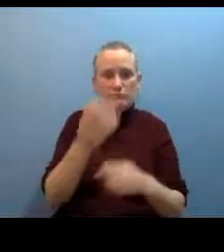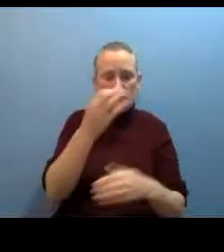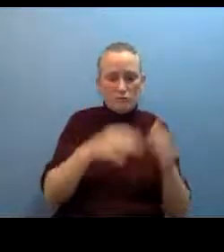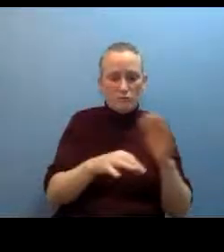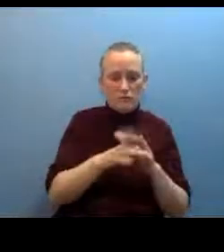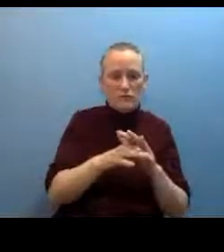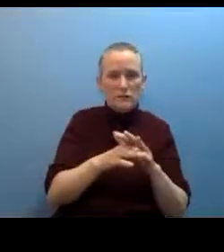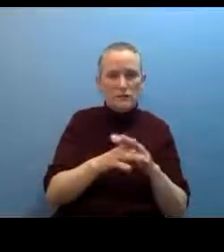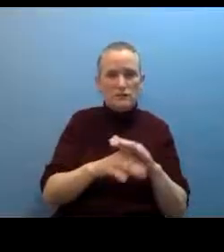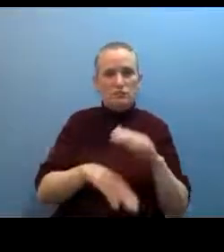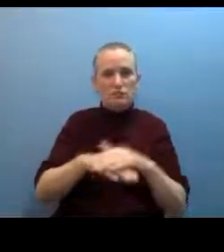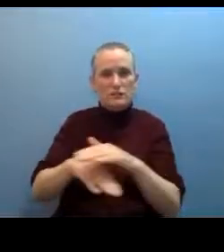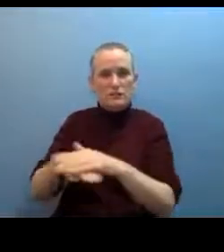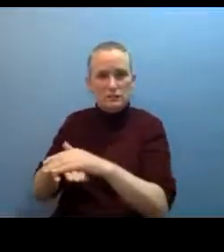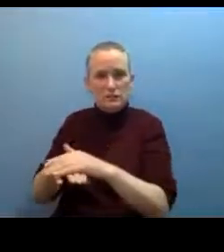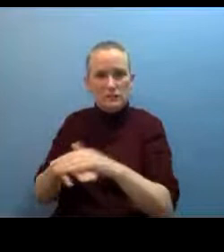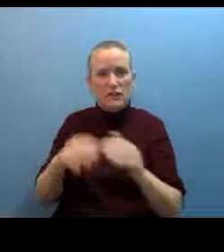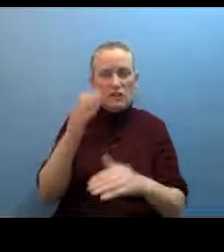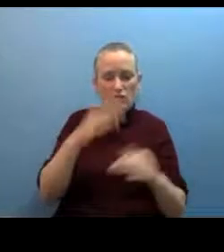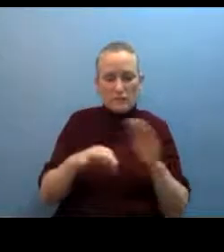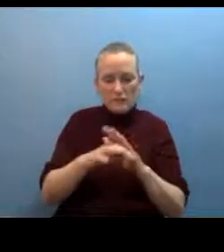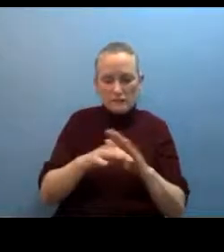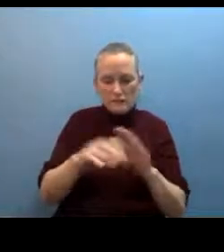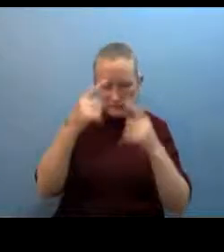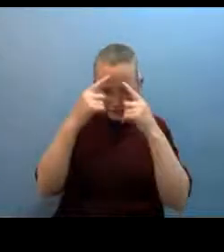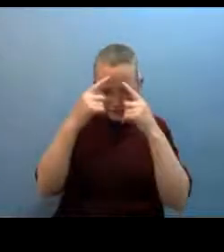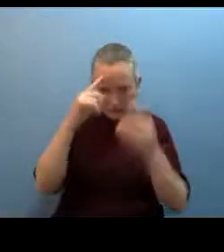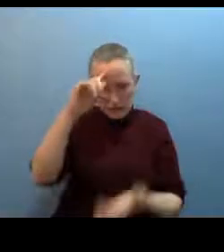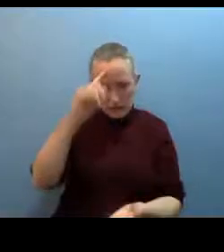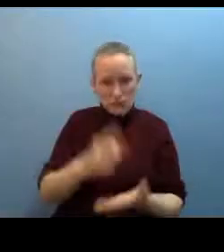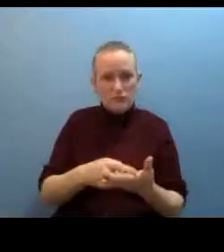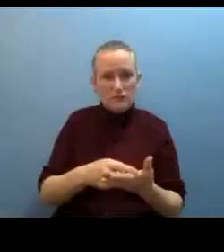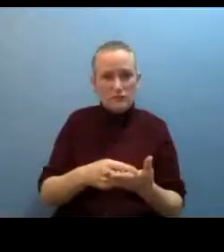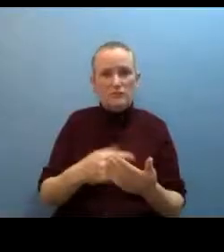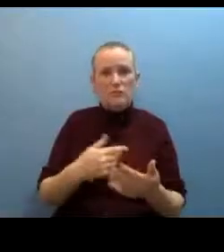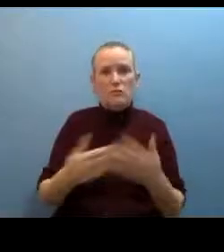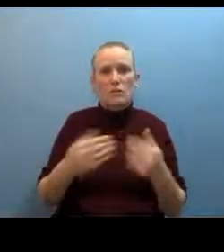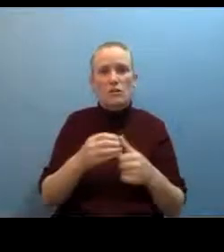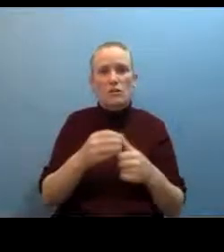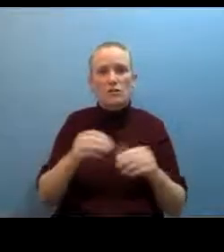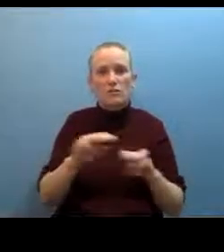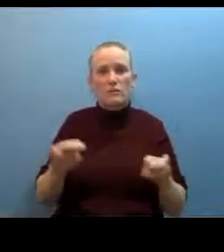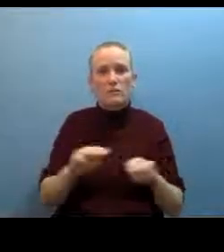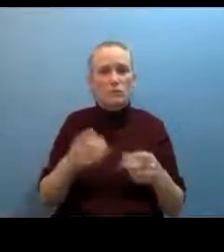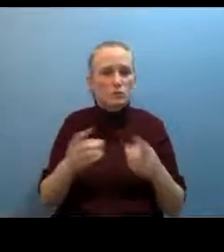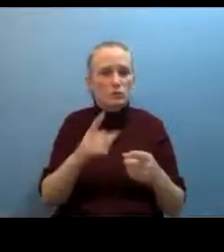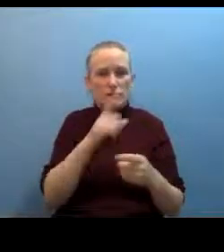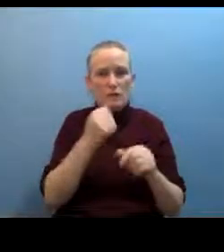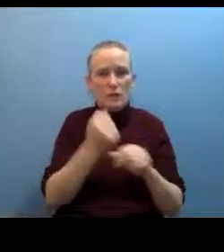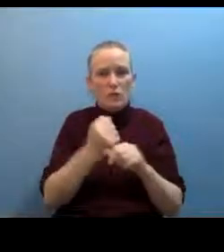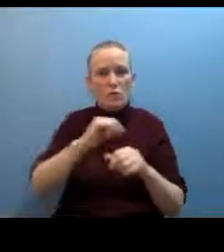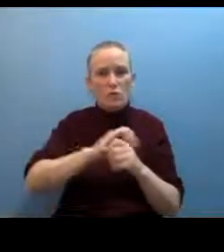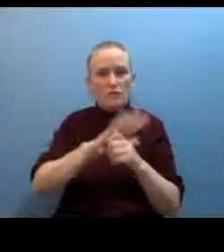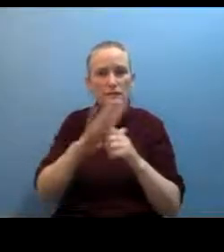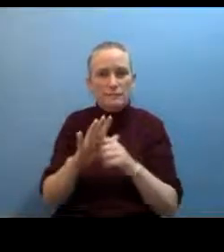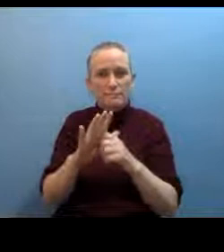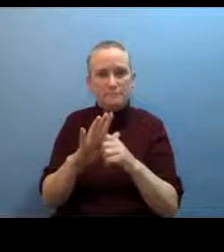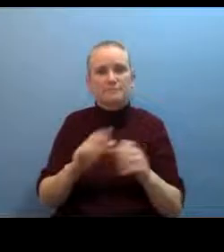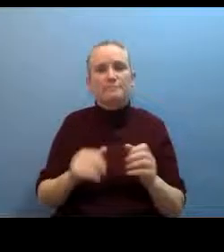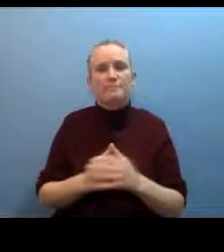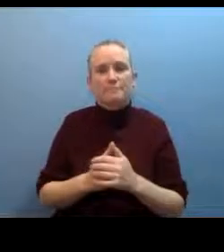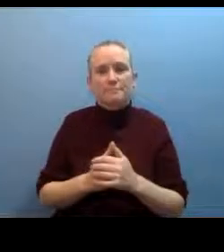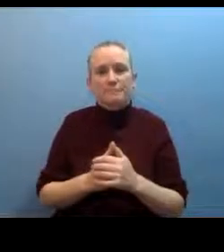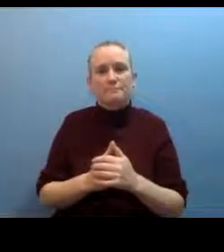decisions, and what other people do, what other people say about COVID, and just using those two circles to kind of get a sense